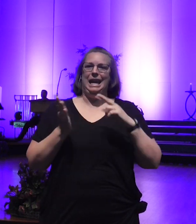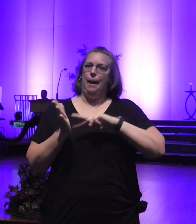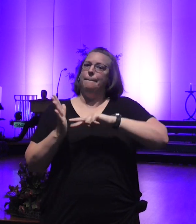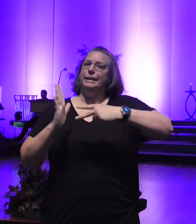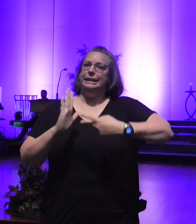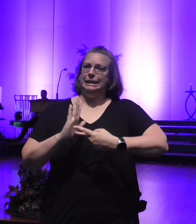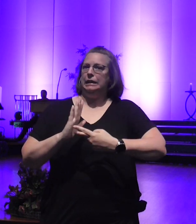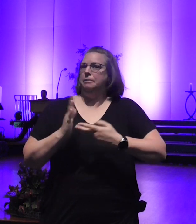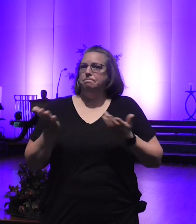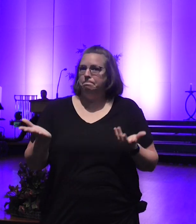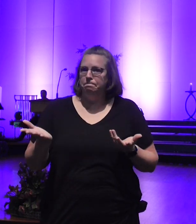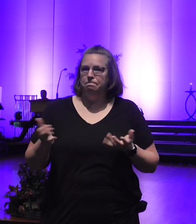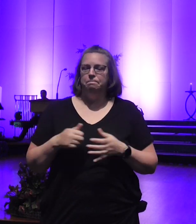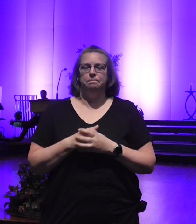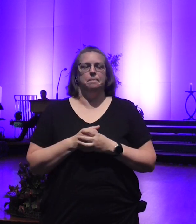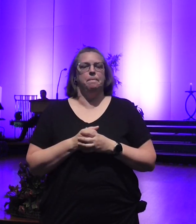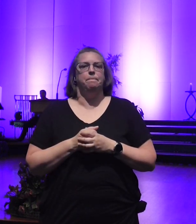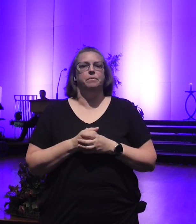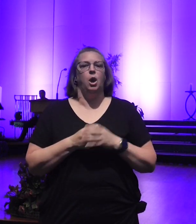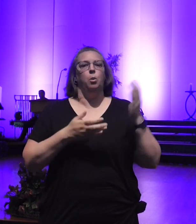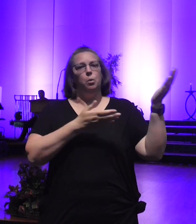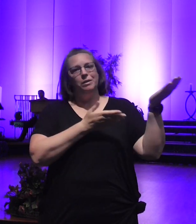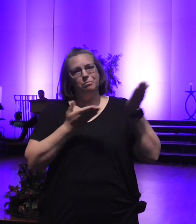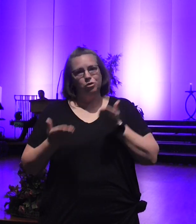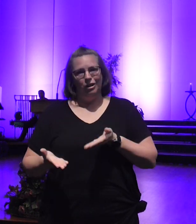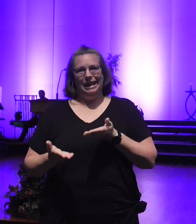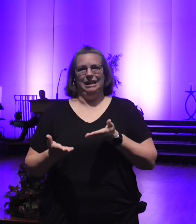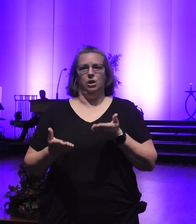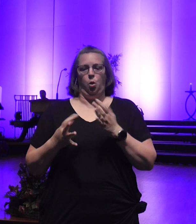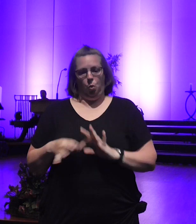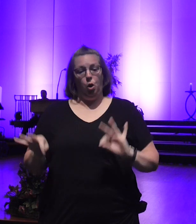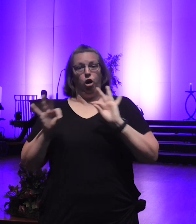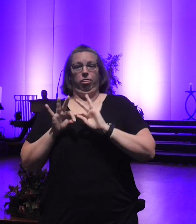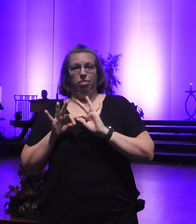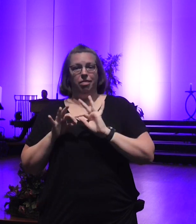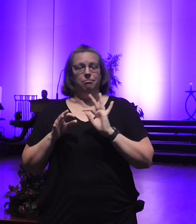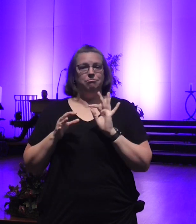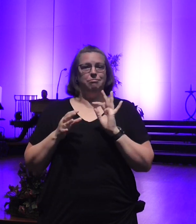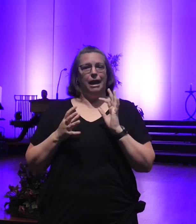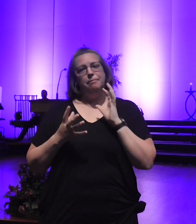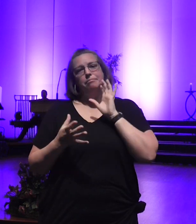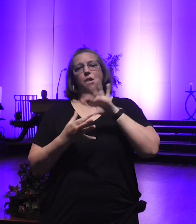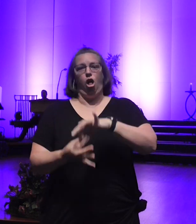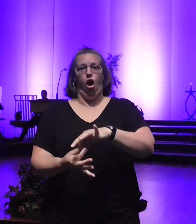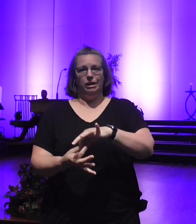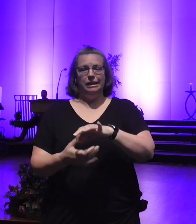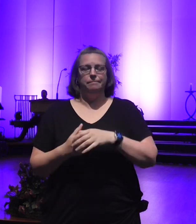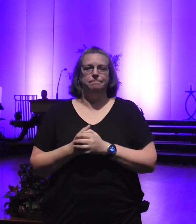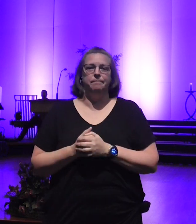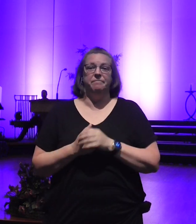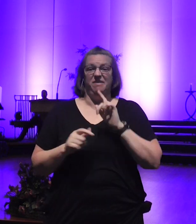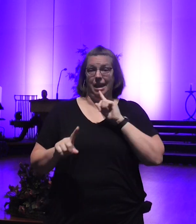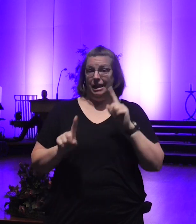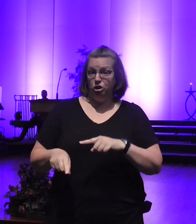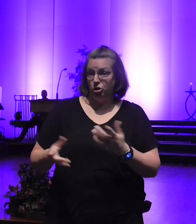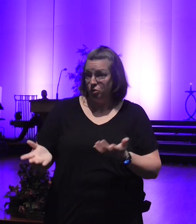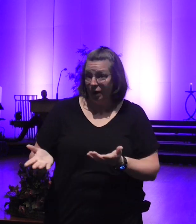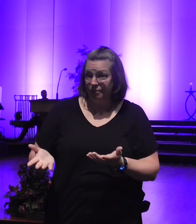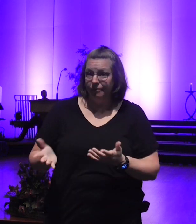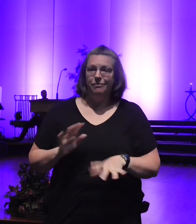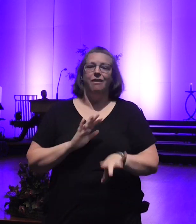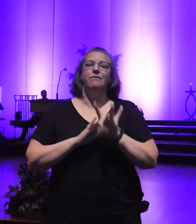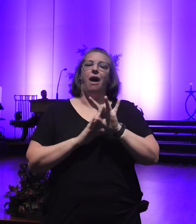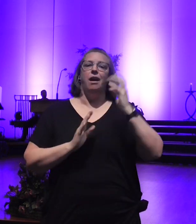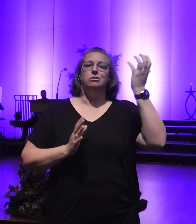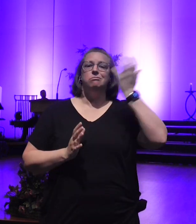meaning that brings a sense of worth and belonging. The answer? Find